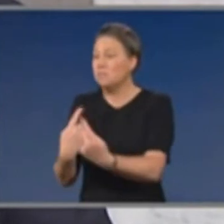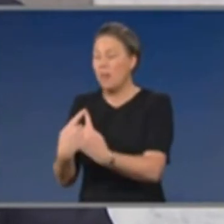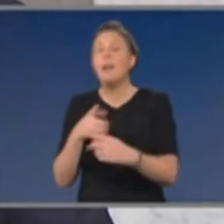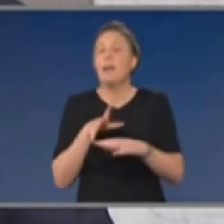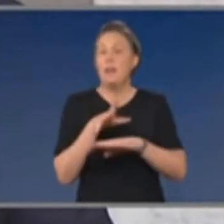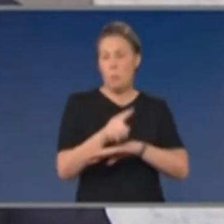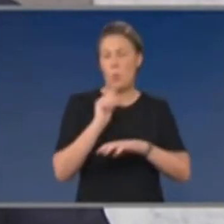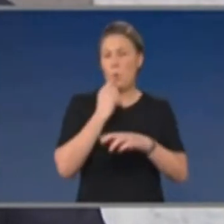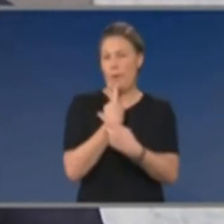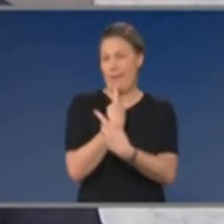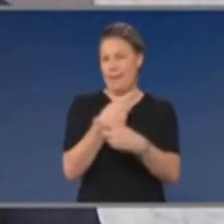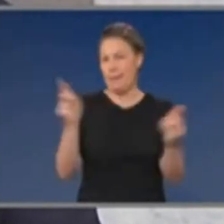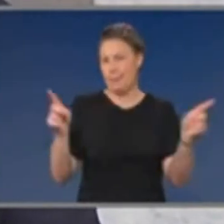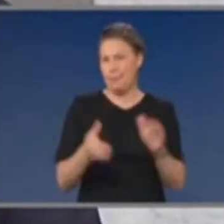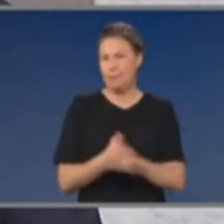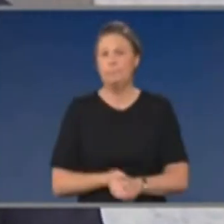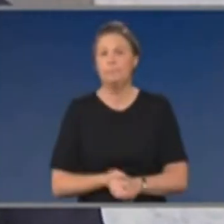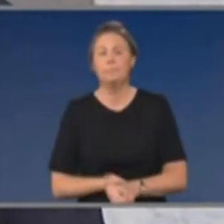announcements next week.